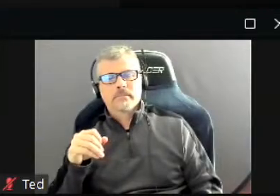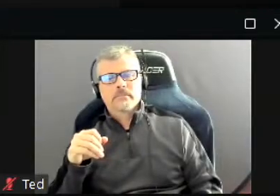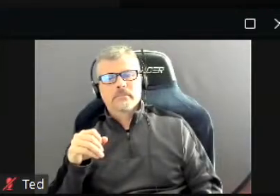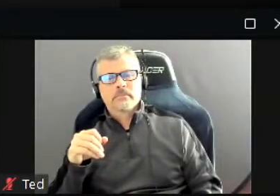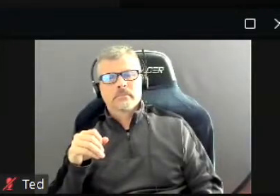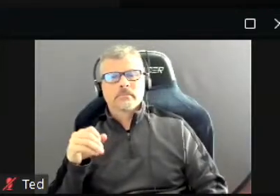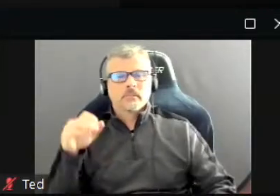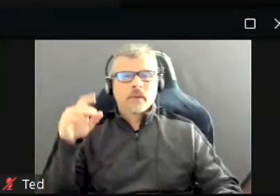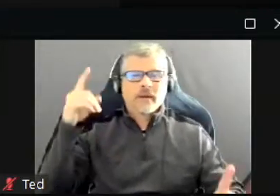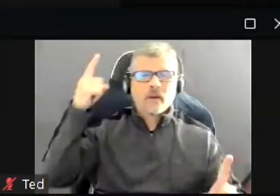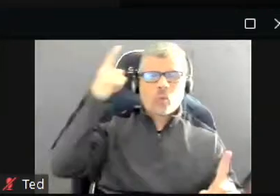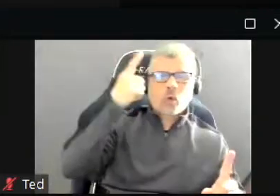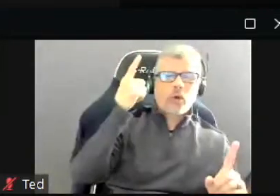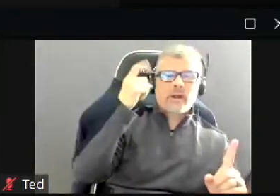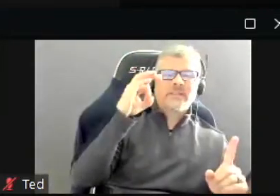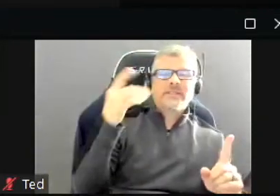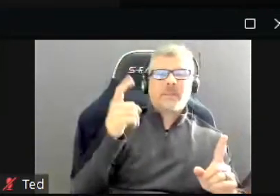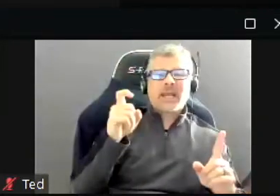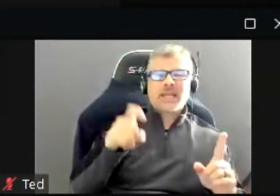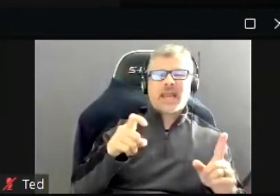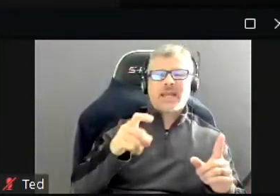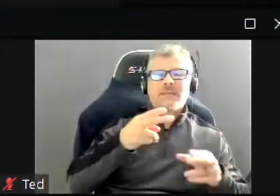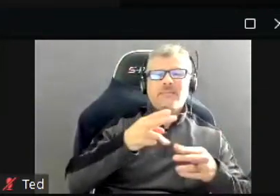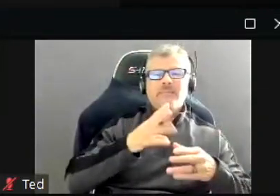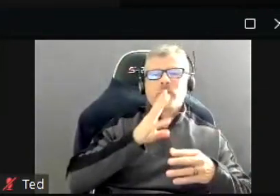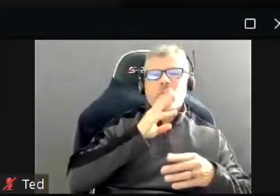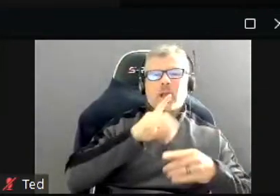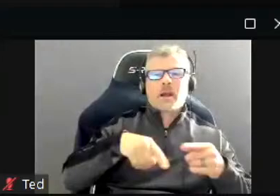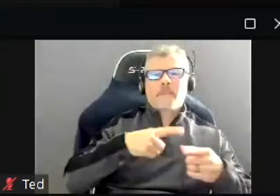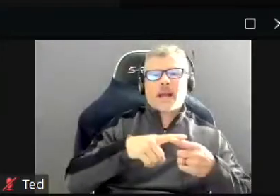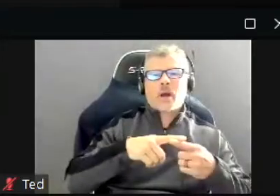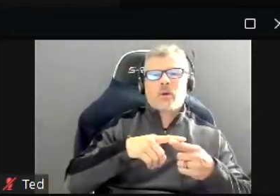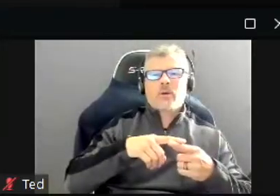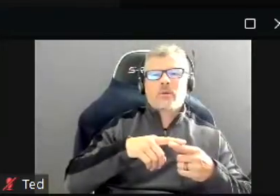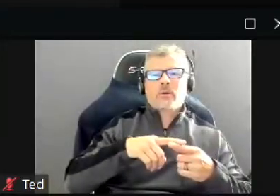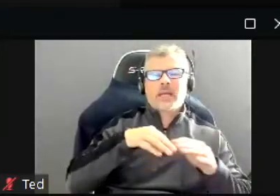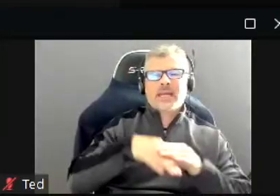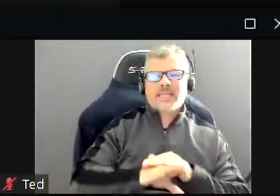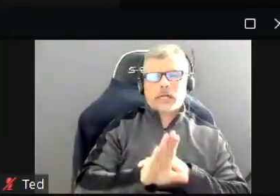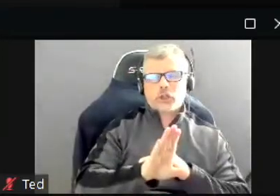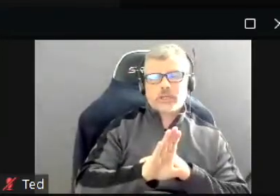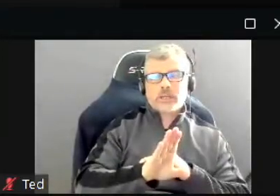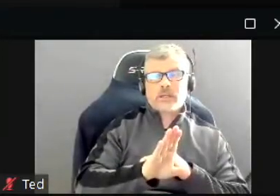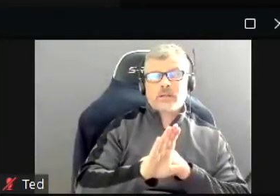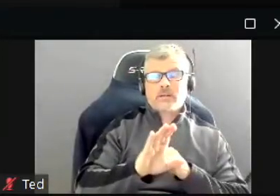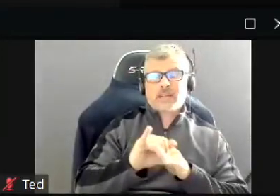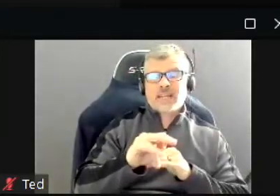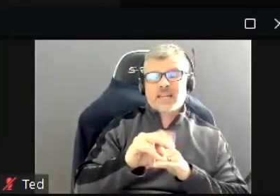I wonder if anybody can comment about induction and mentoring. I'm wondering about